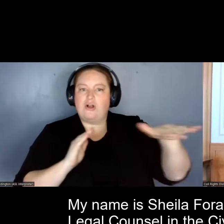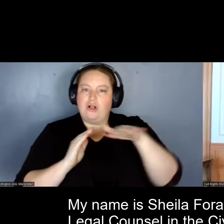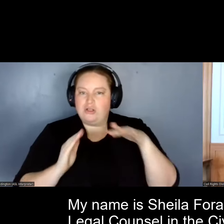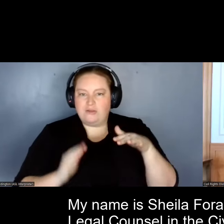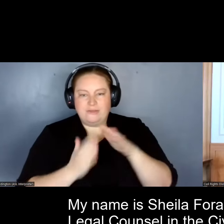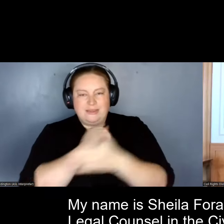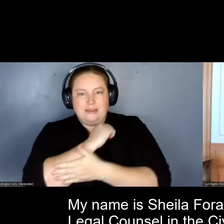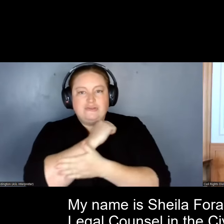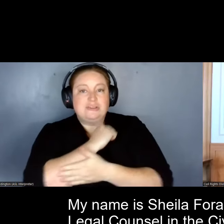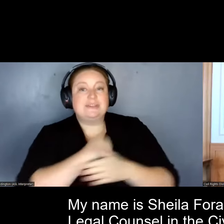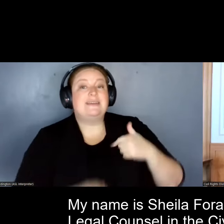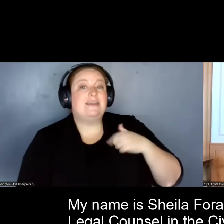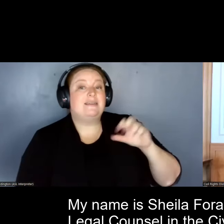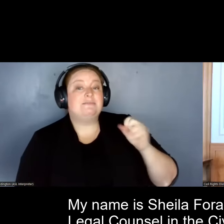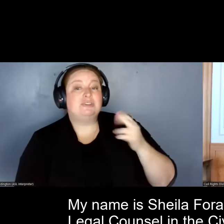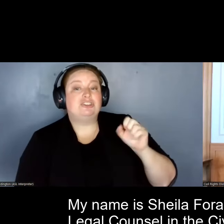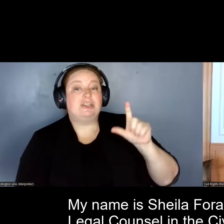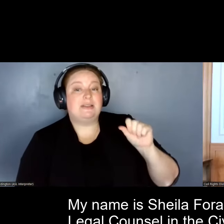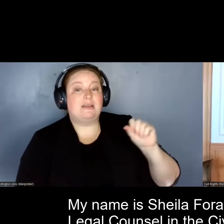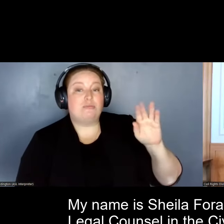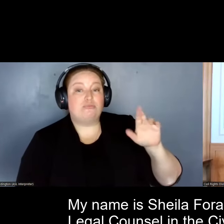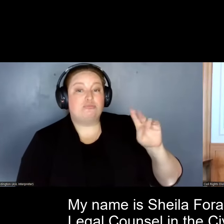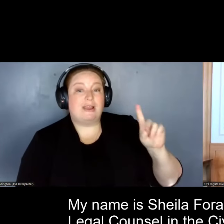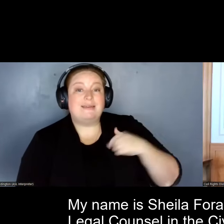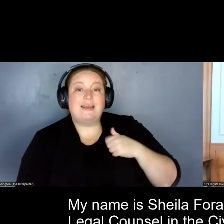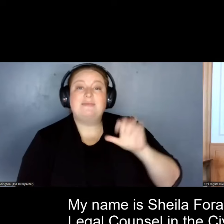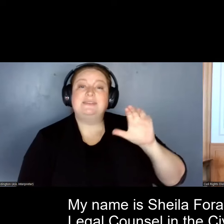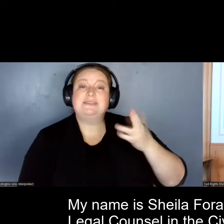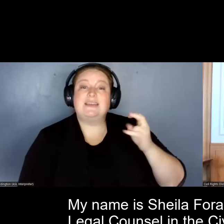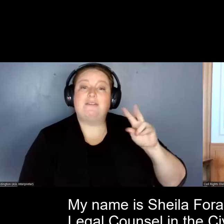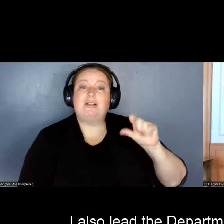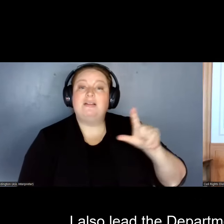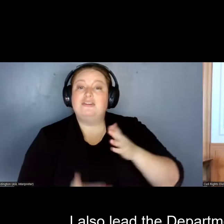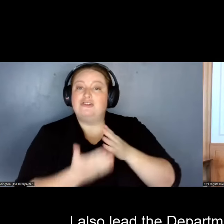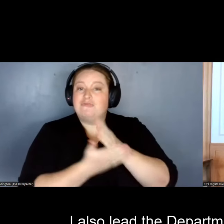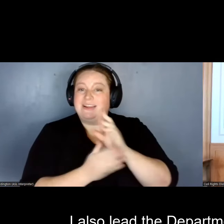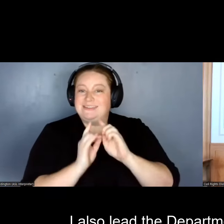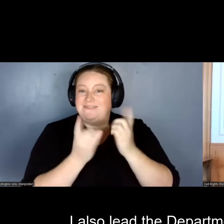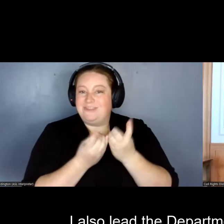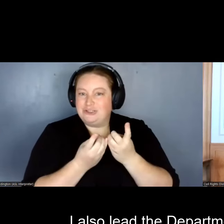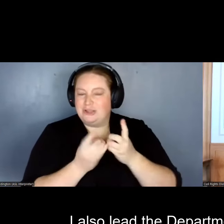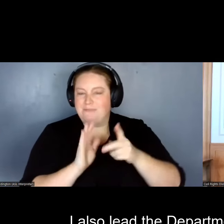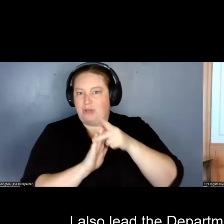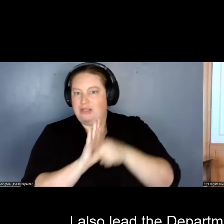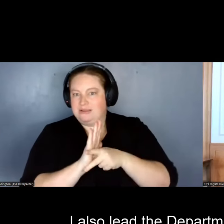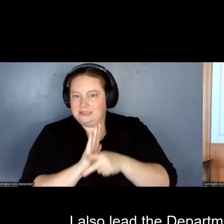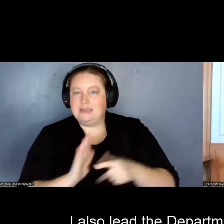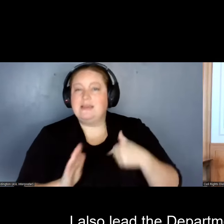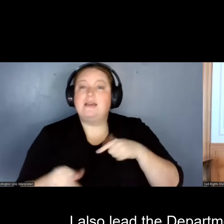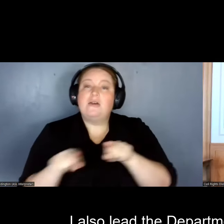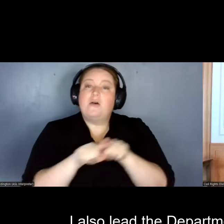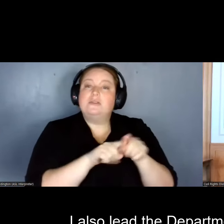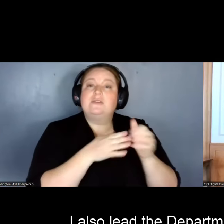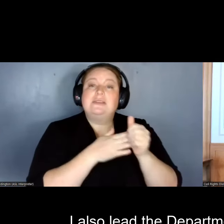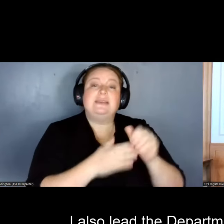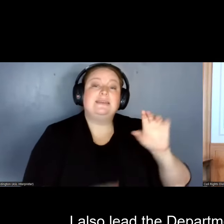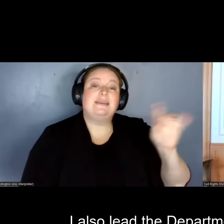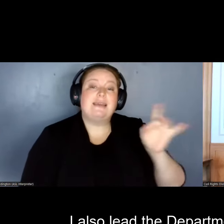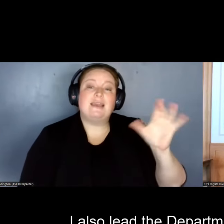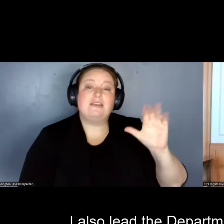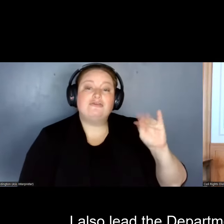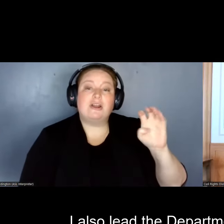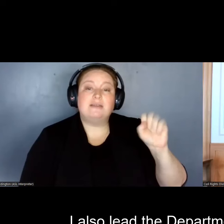and I'm the Special Legal Counsel in the Civil Rights Division's Policy and Strategy section. I also lead the department's Hate Crimes Enforcement and